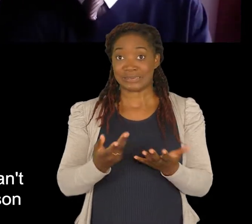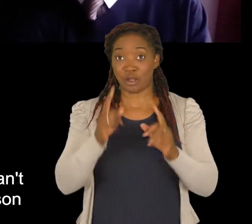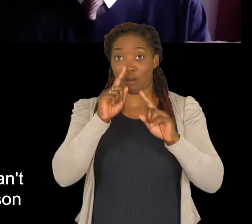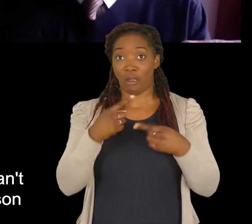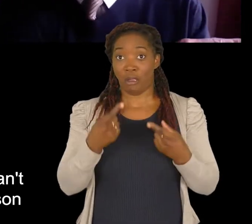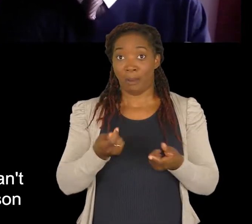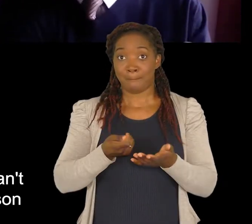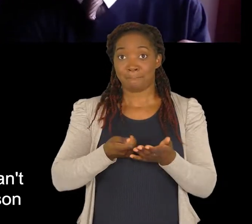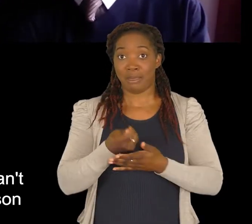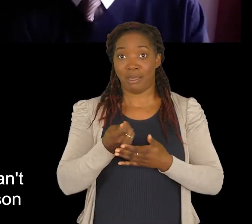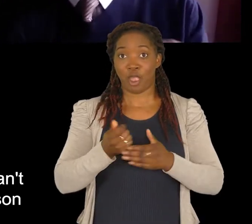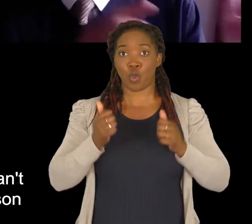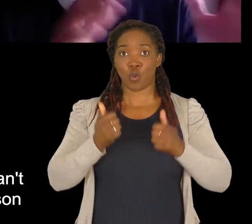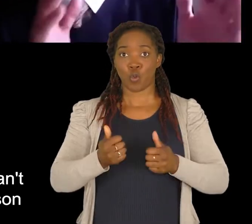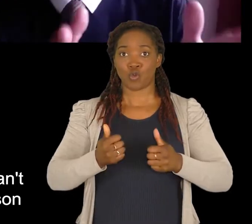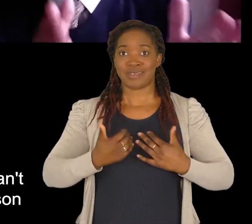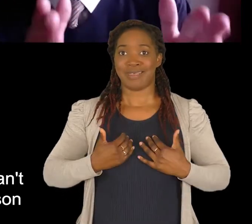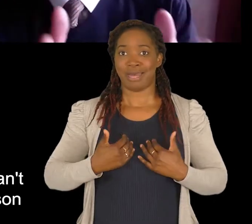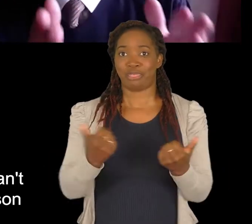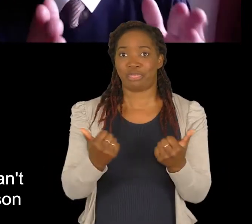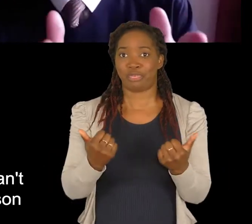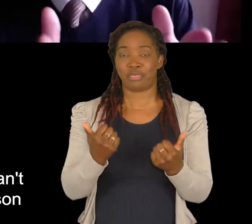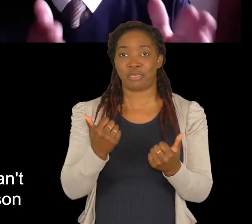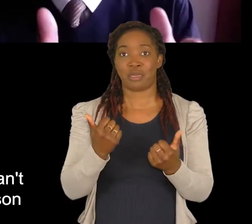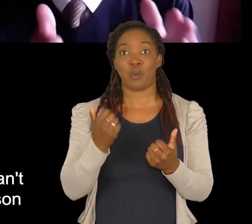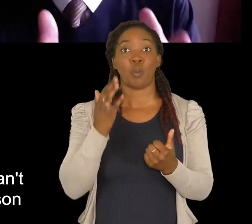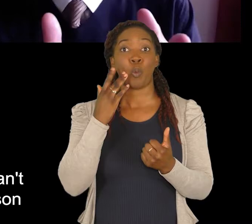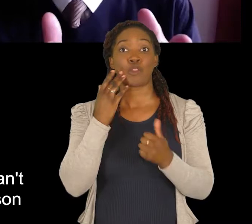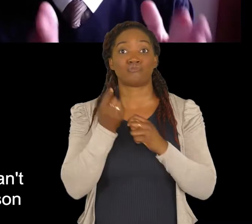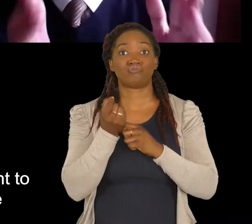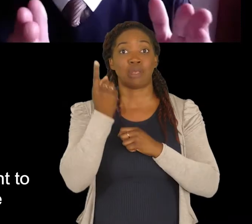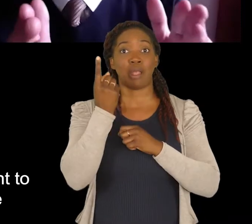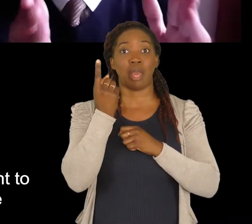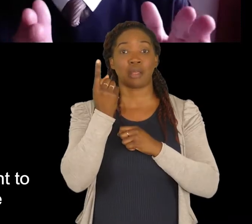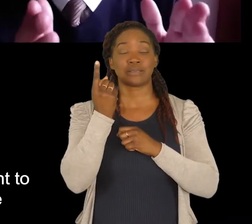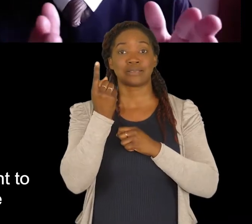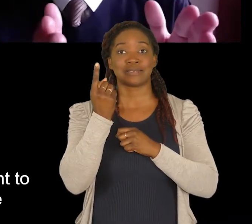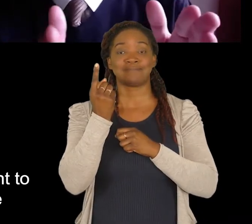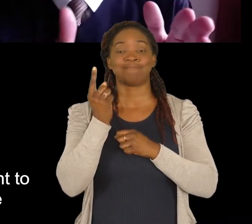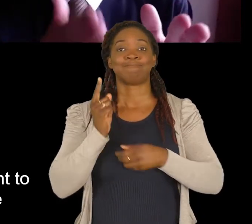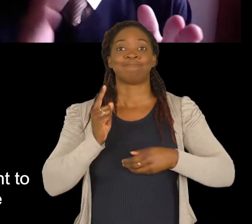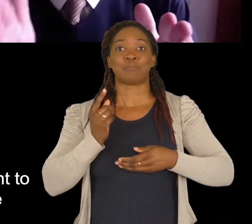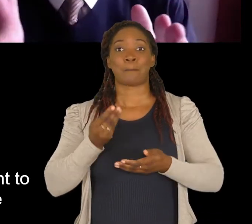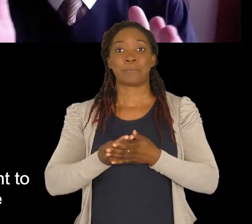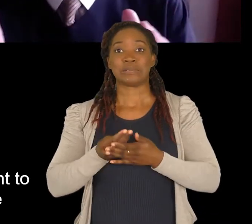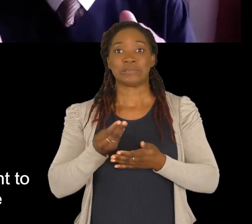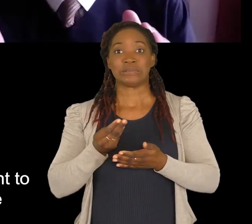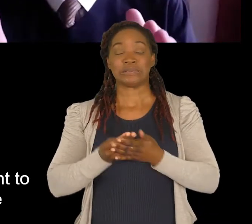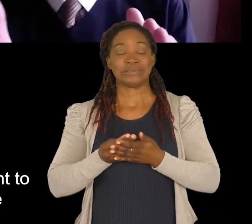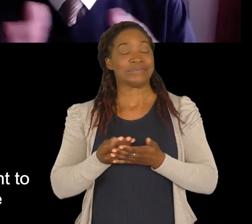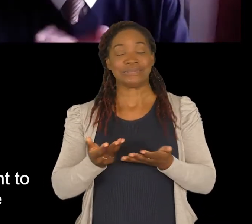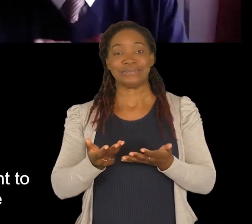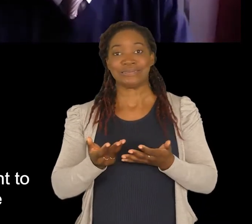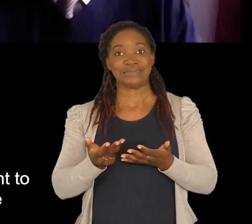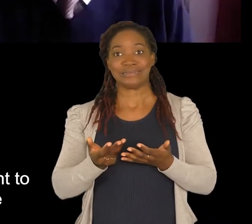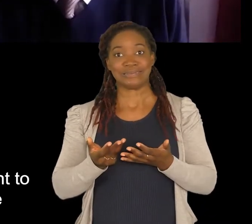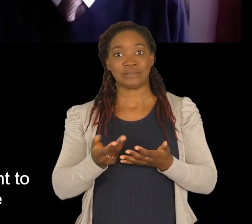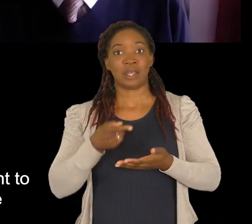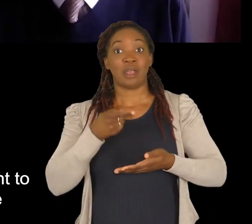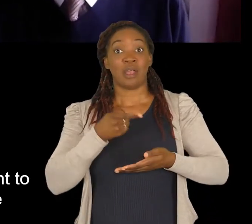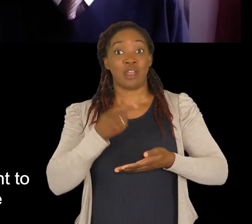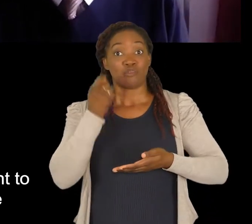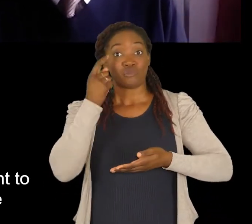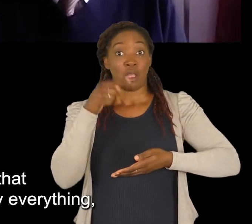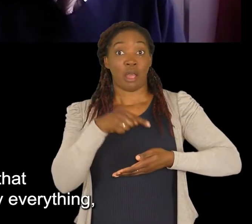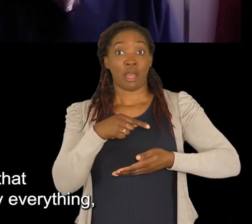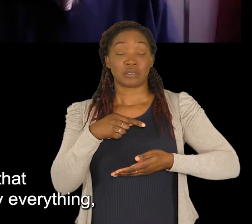buy health, right? And the day that I realized that lesson was the day that money became unimportant to me. Now, I'm not saying